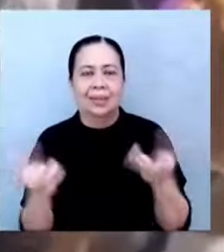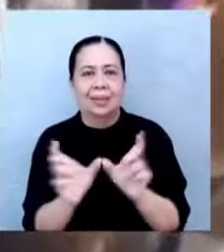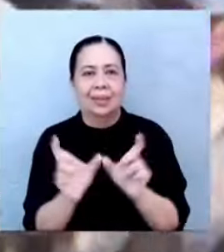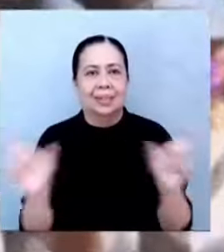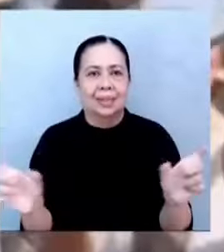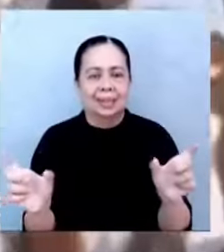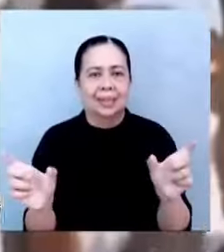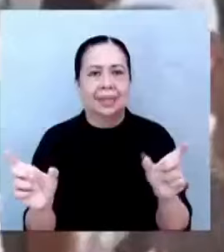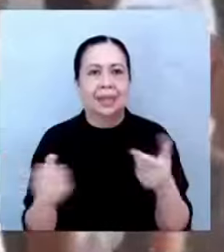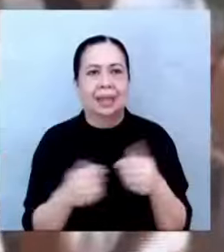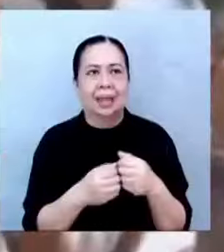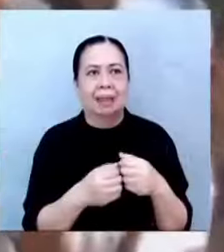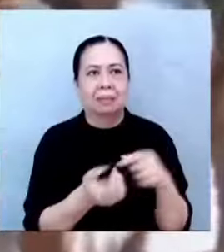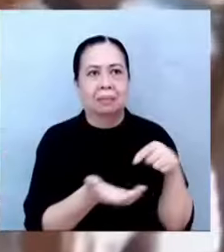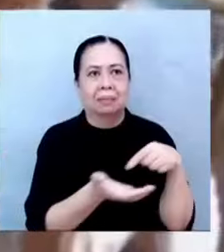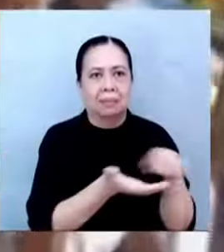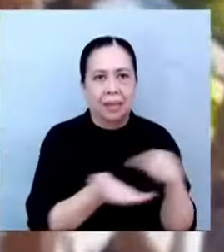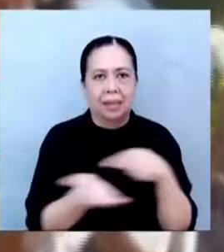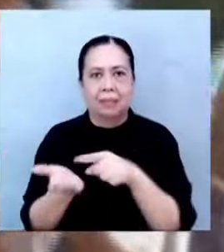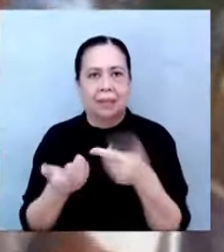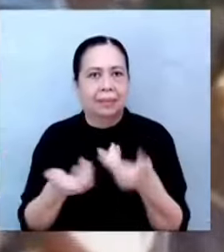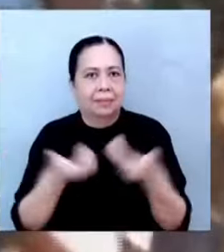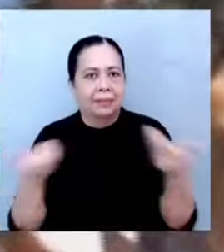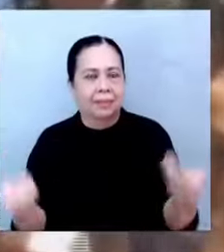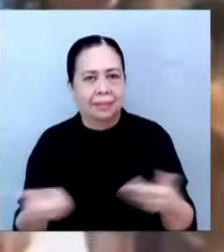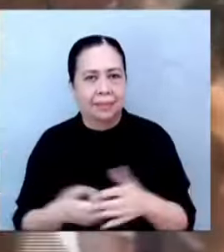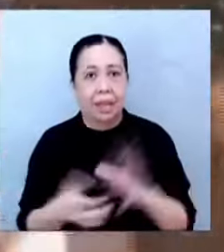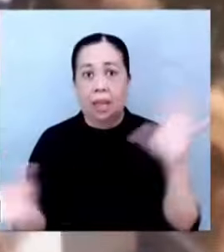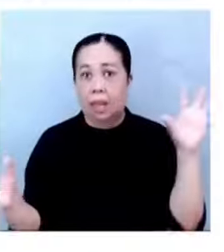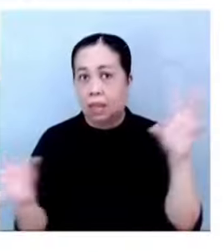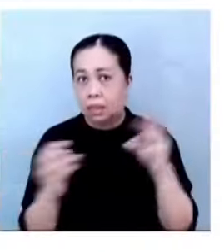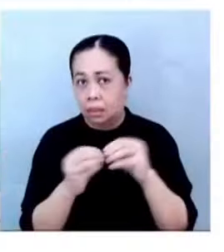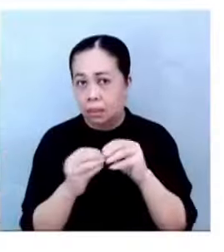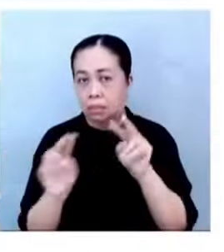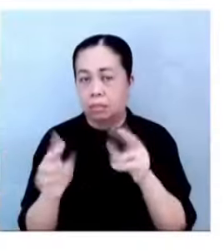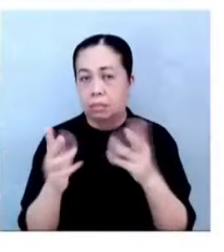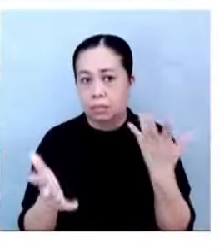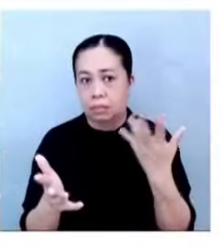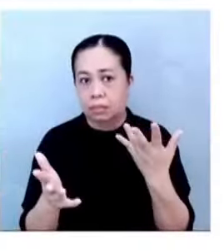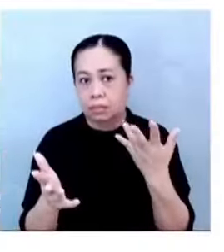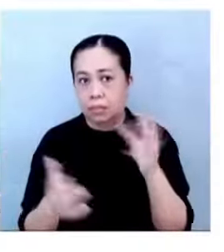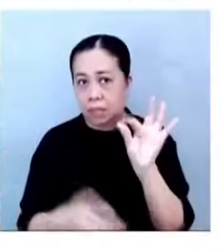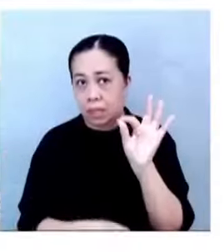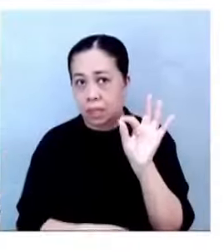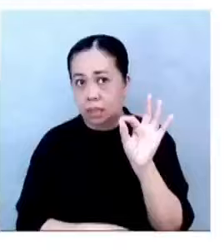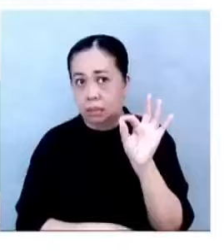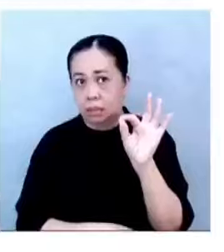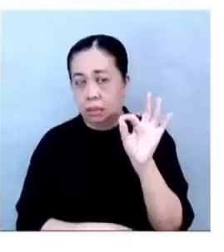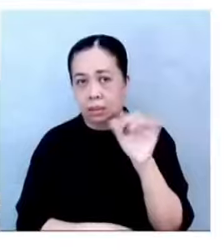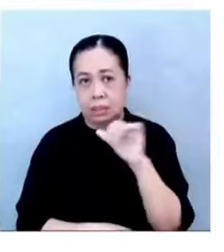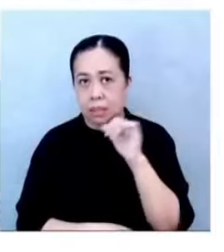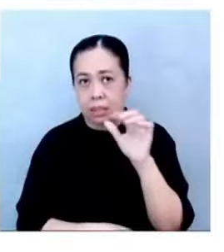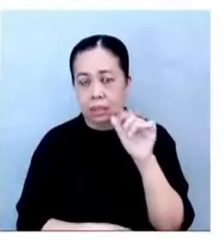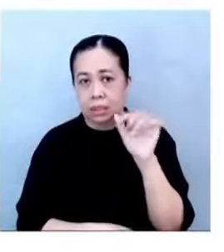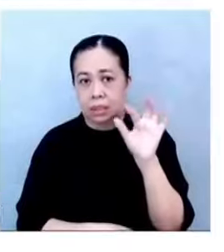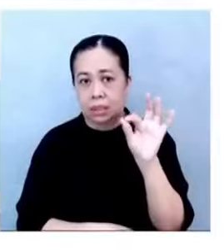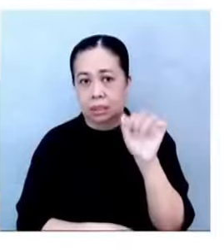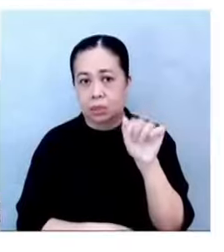bidding, in terms of actual bidding of the project. Carmina. So the total cost that we're looking at here is 9 billion and not